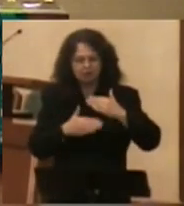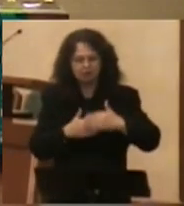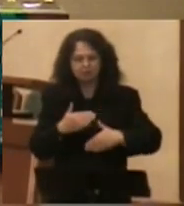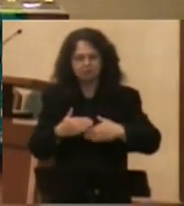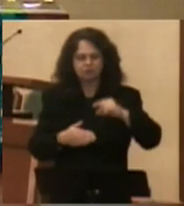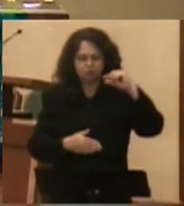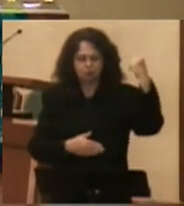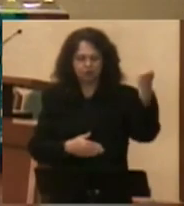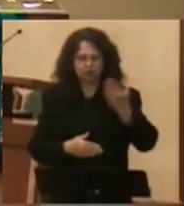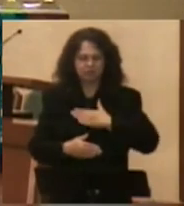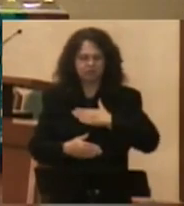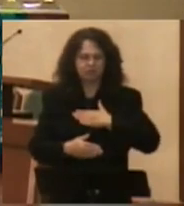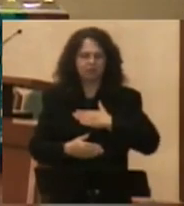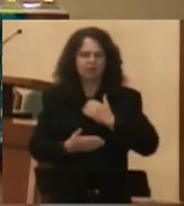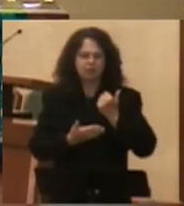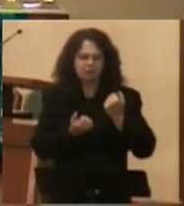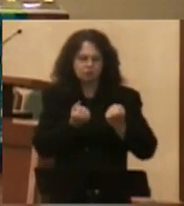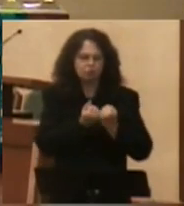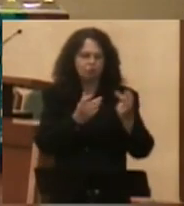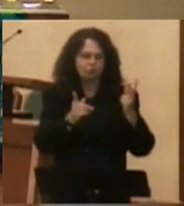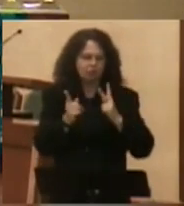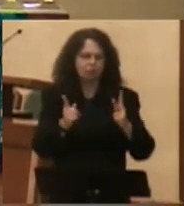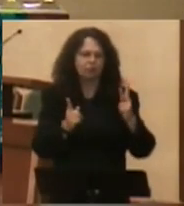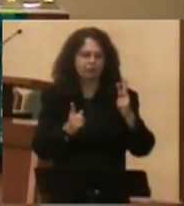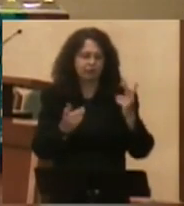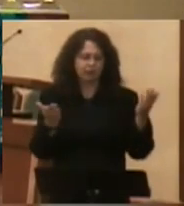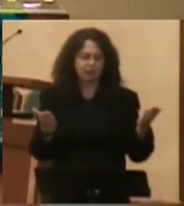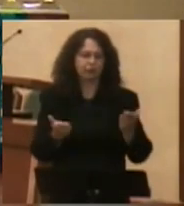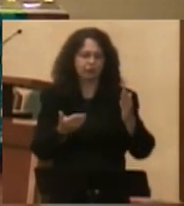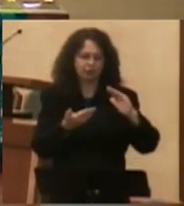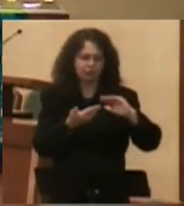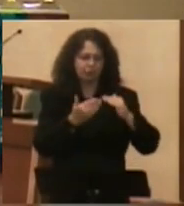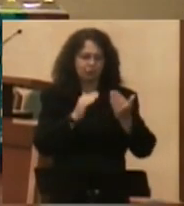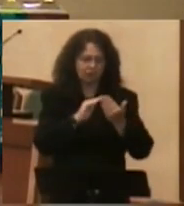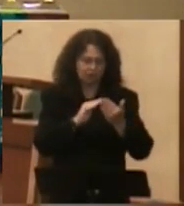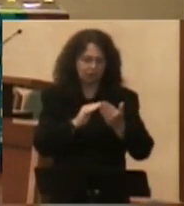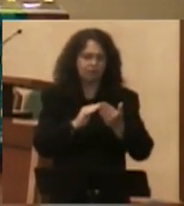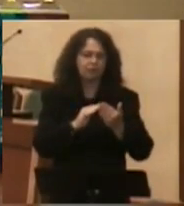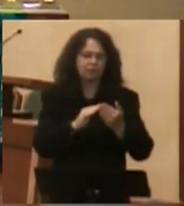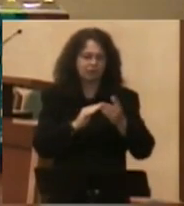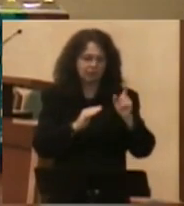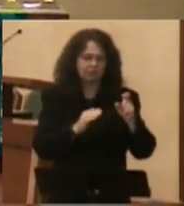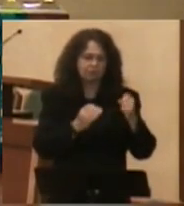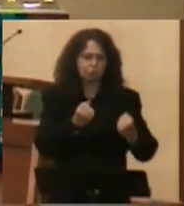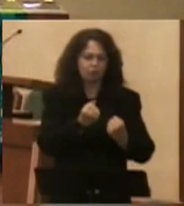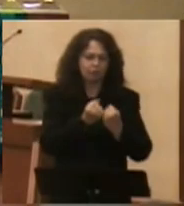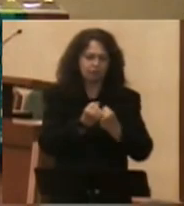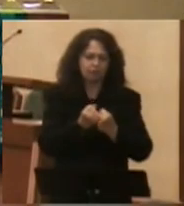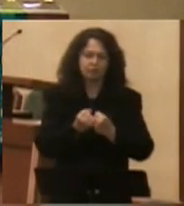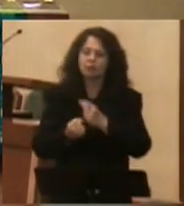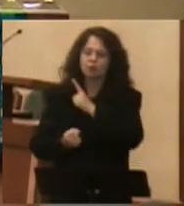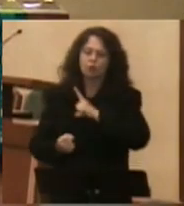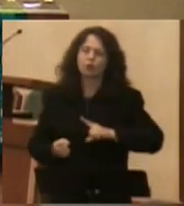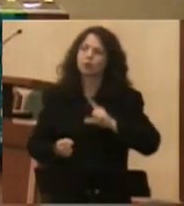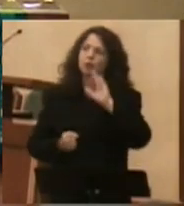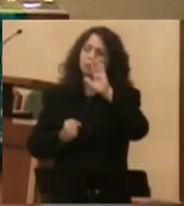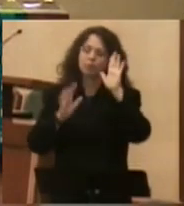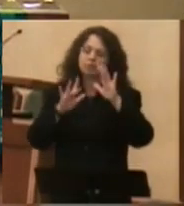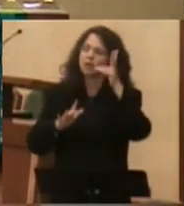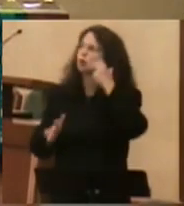many organizations in our community who daily serve the basic needs of others. Lord, in your mercy.